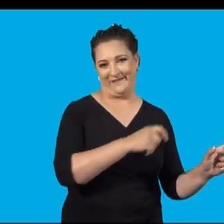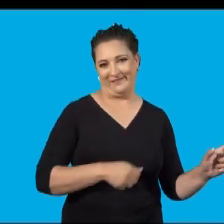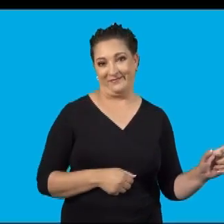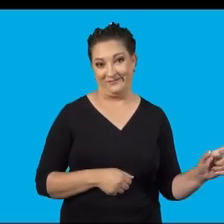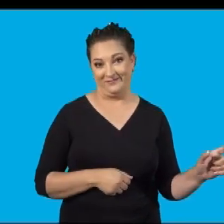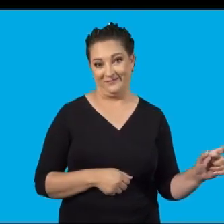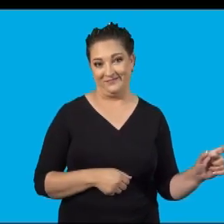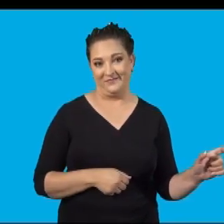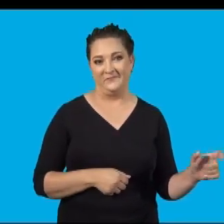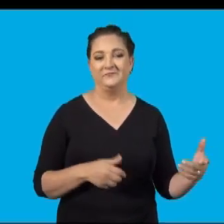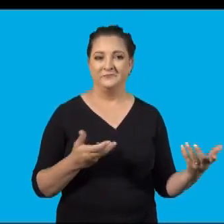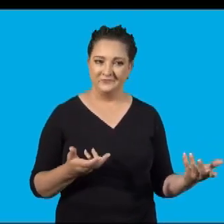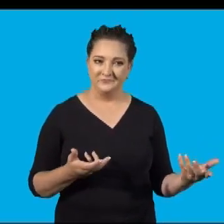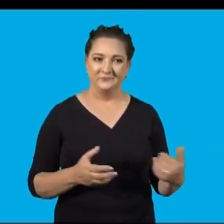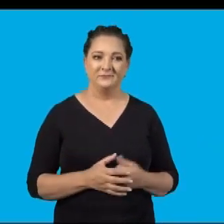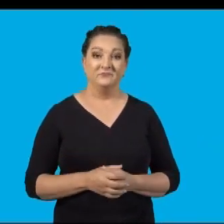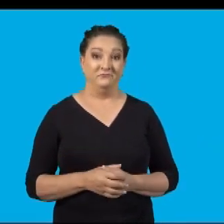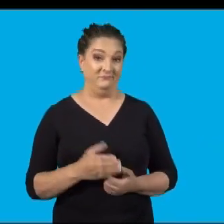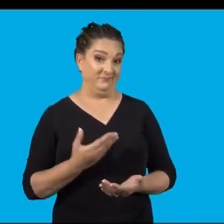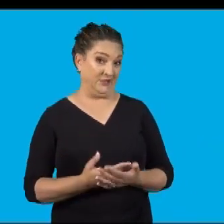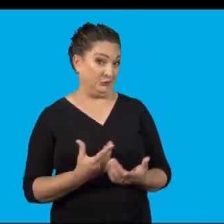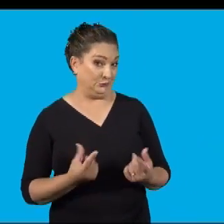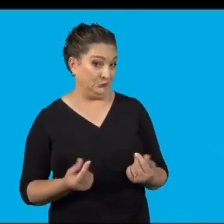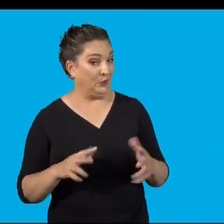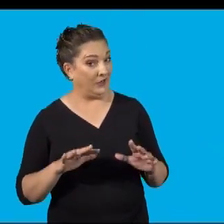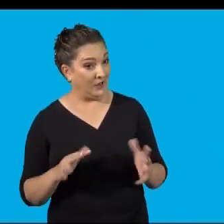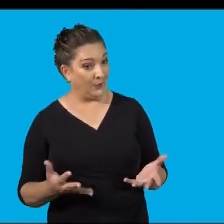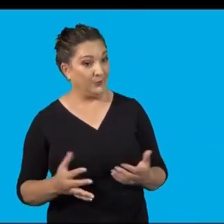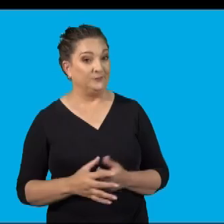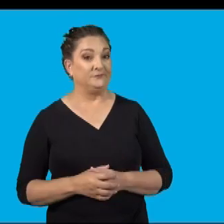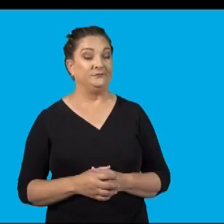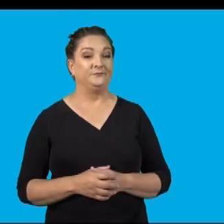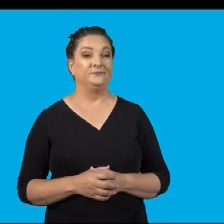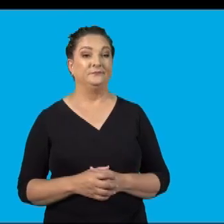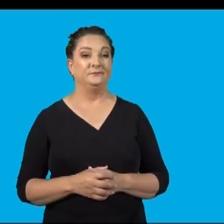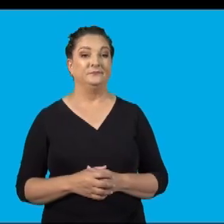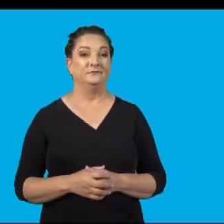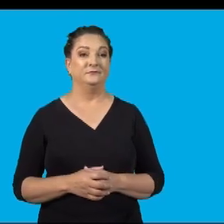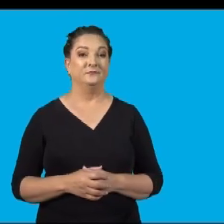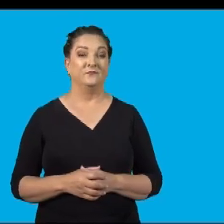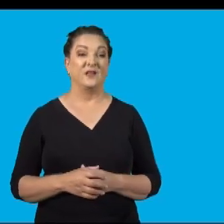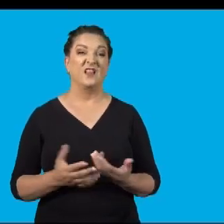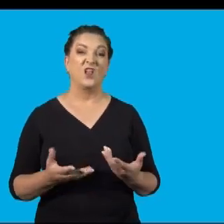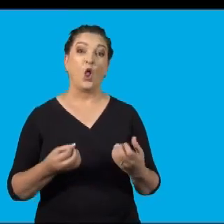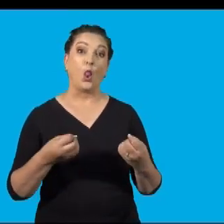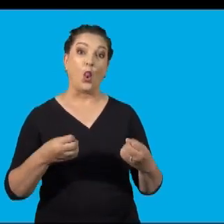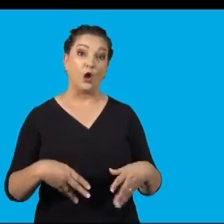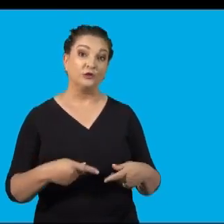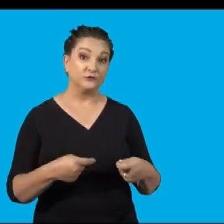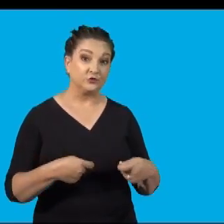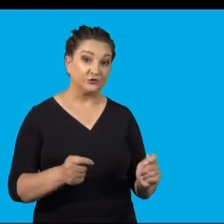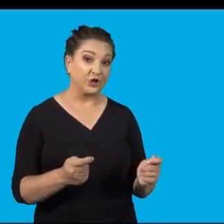profit on sale. Okay, here's another way that you could have done it to get